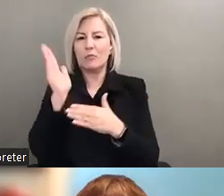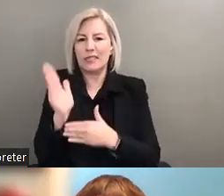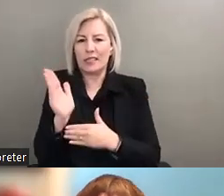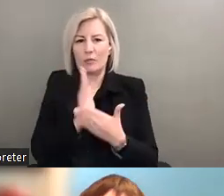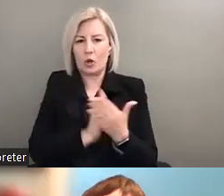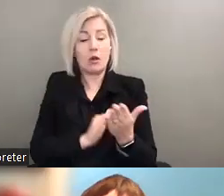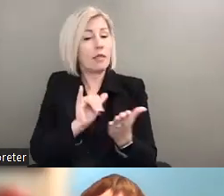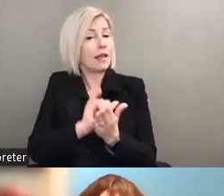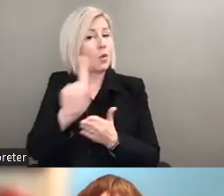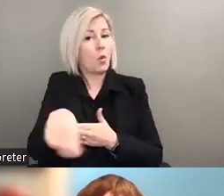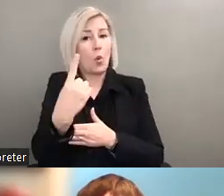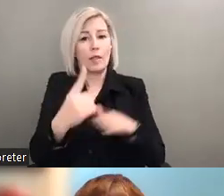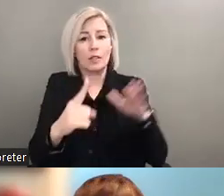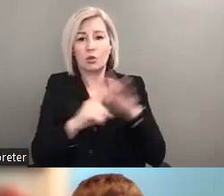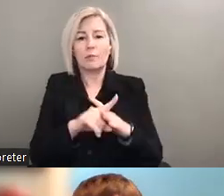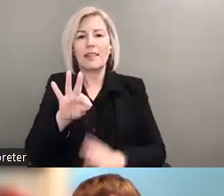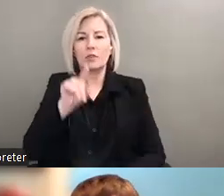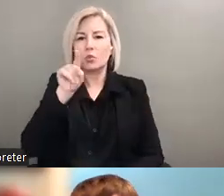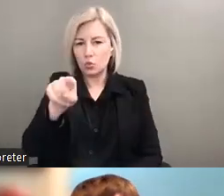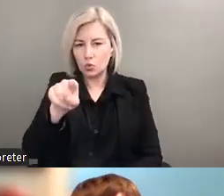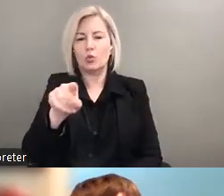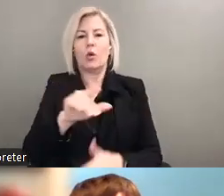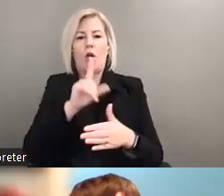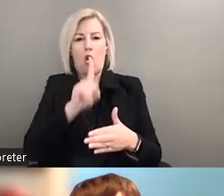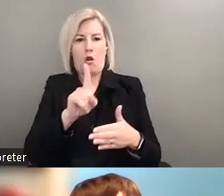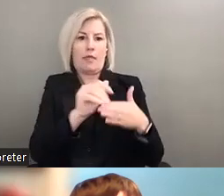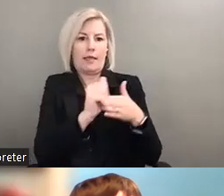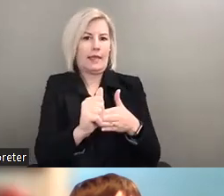will only show up if you are a lead presenter for ArtsCONNECT.